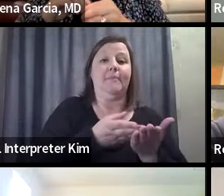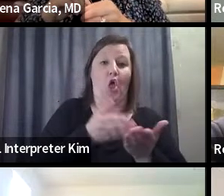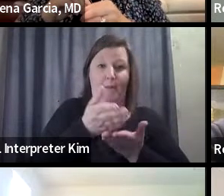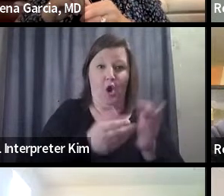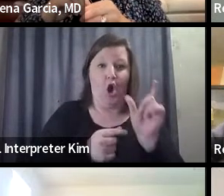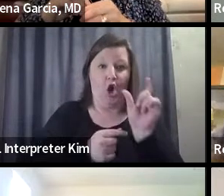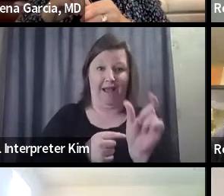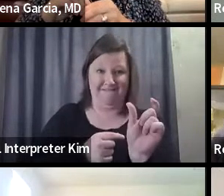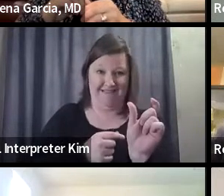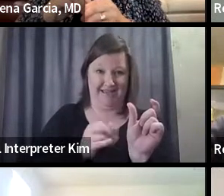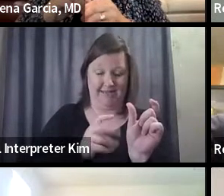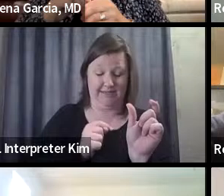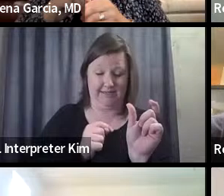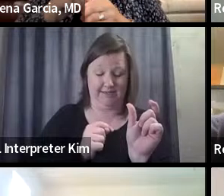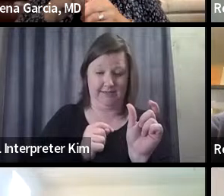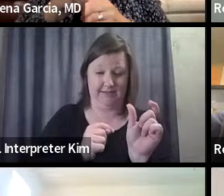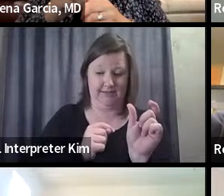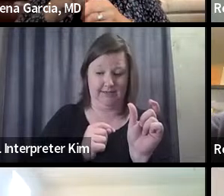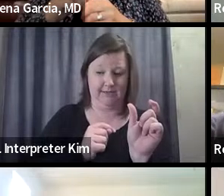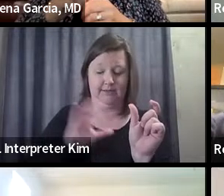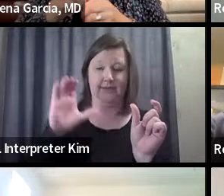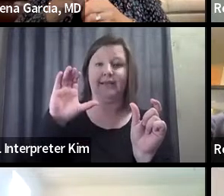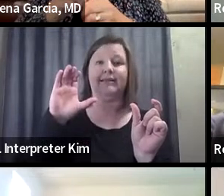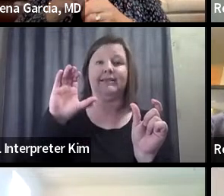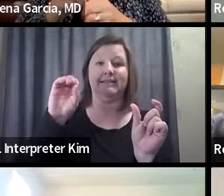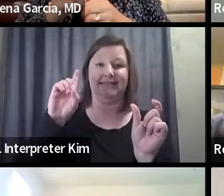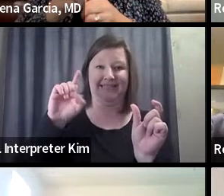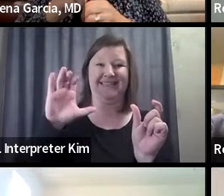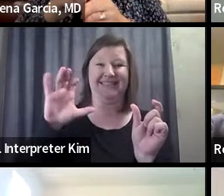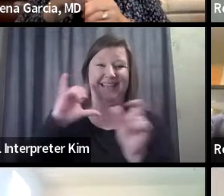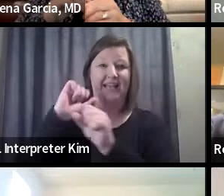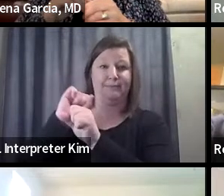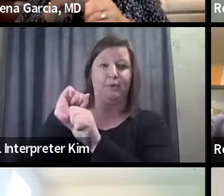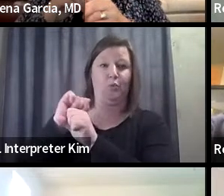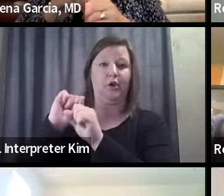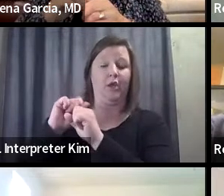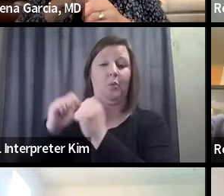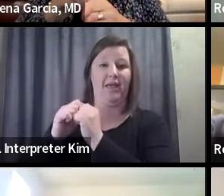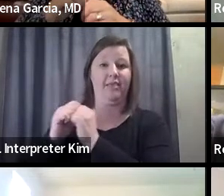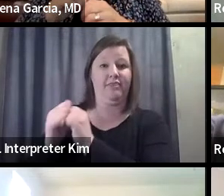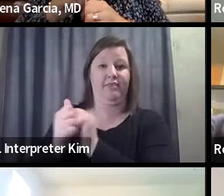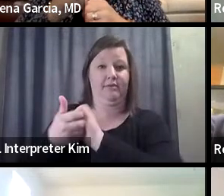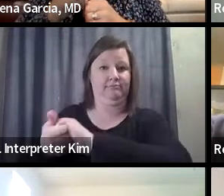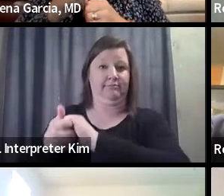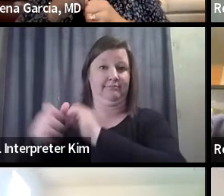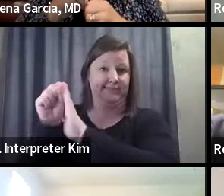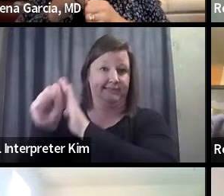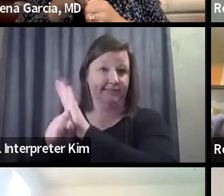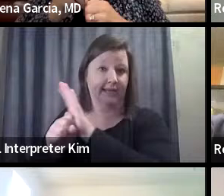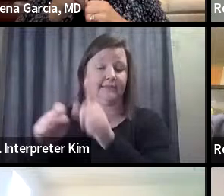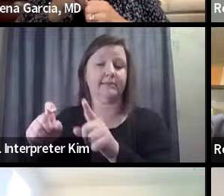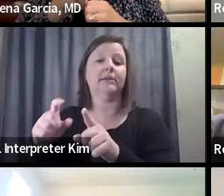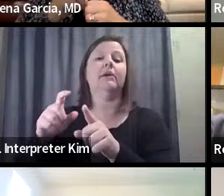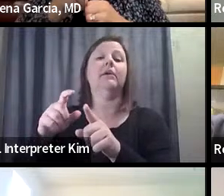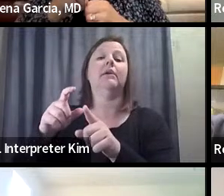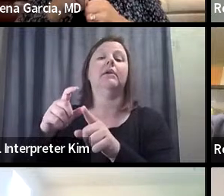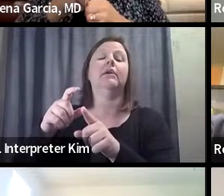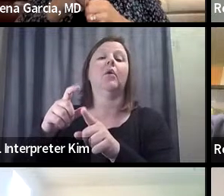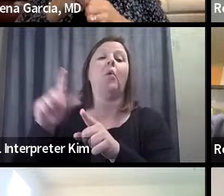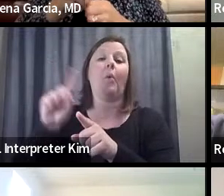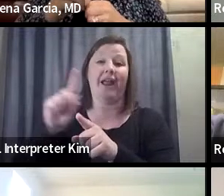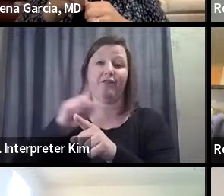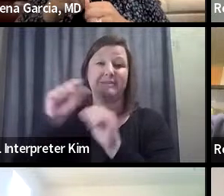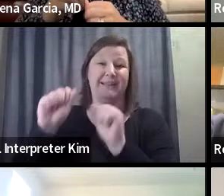and CDC has been working with states to kind of work through where there's potential duplication of IHS